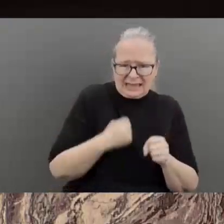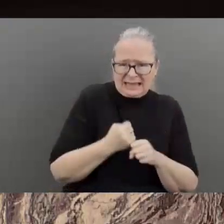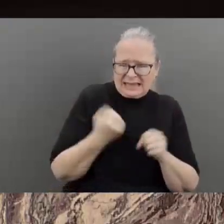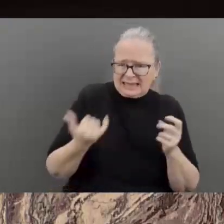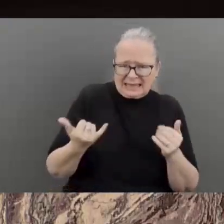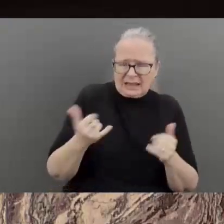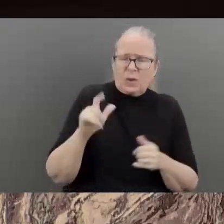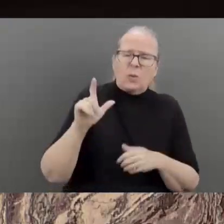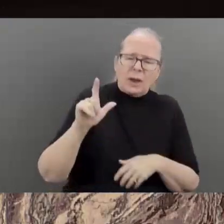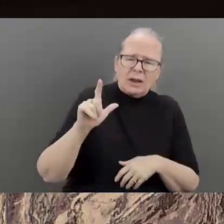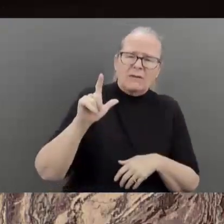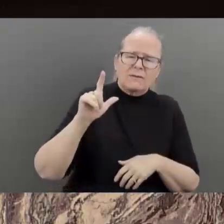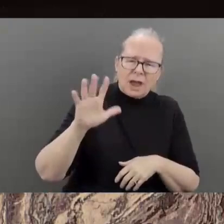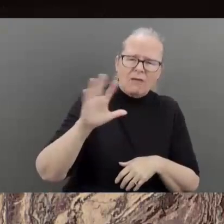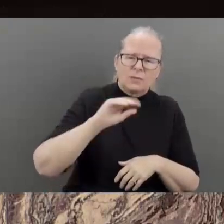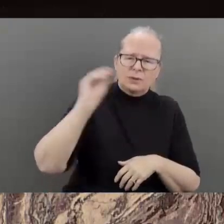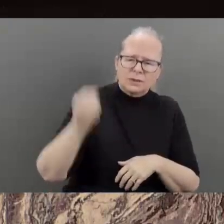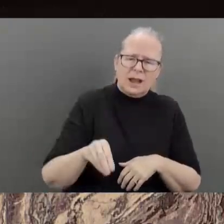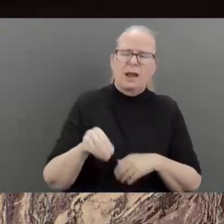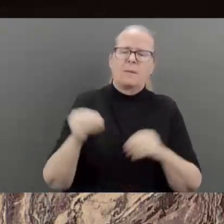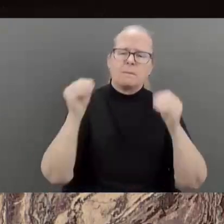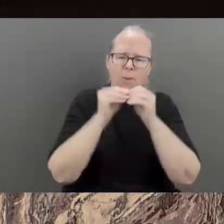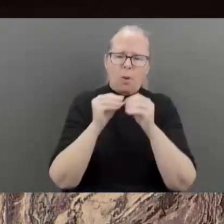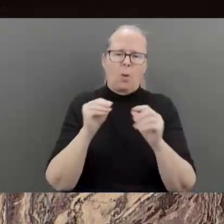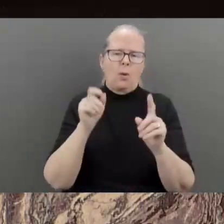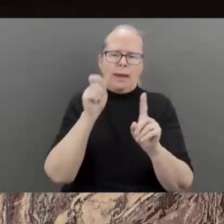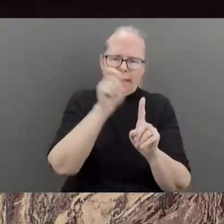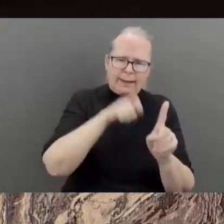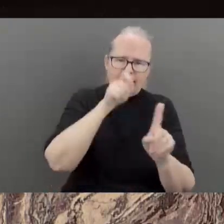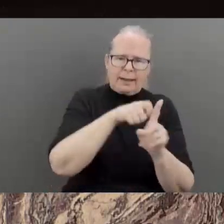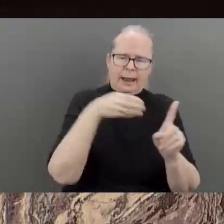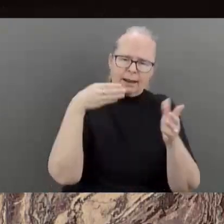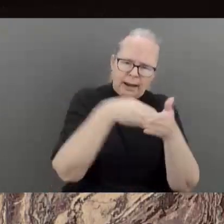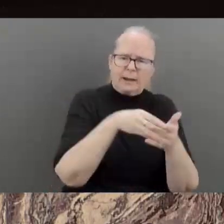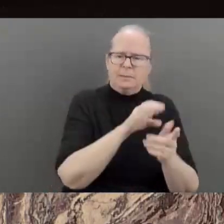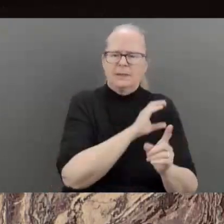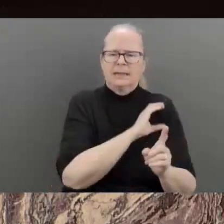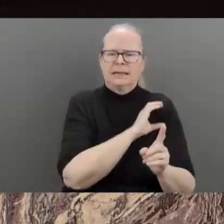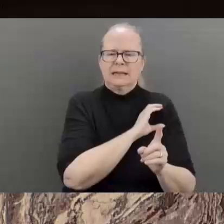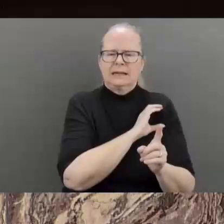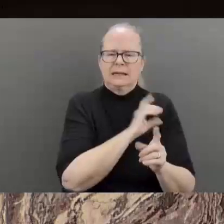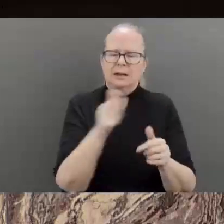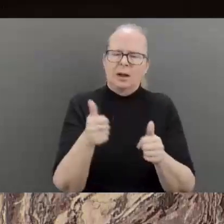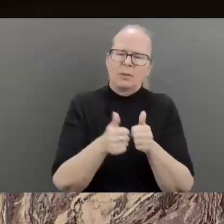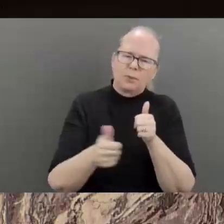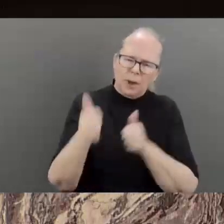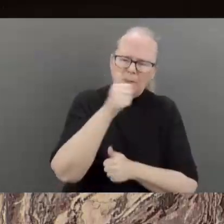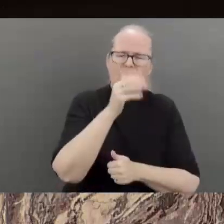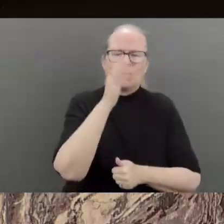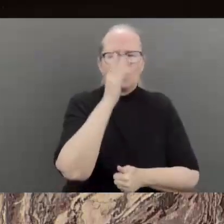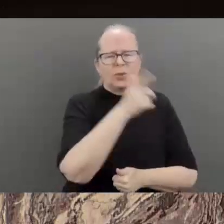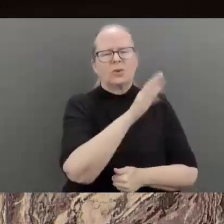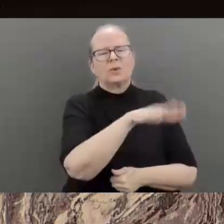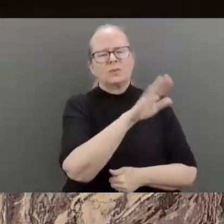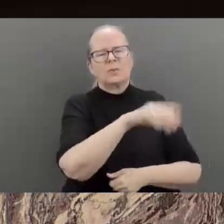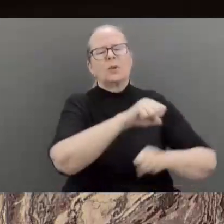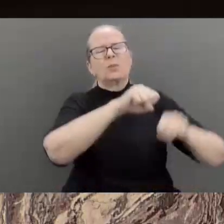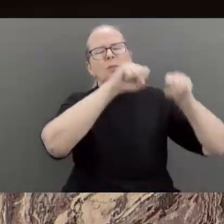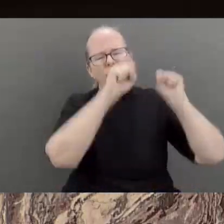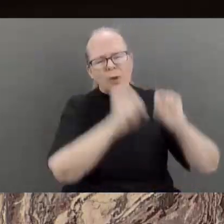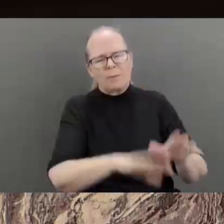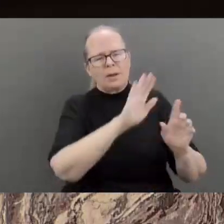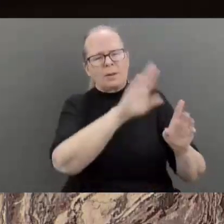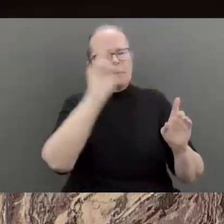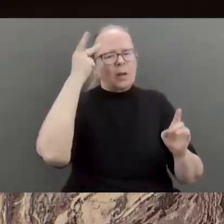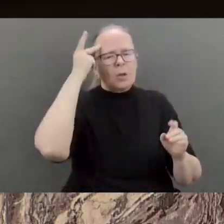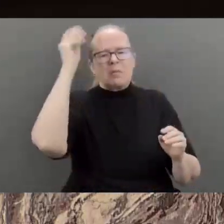his anti-police activism and finally stand with the men and women who risk their lives every single day to keep our streets